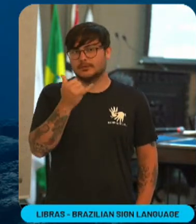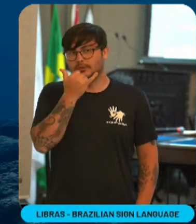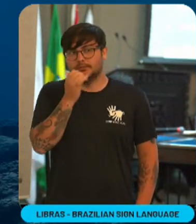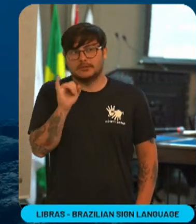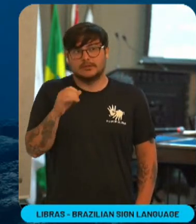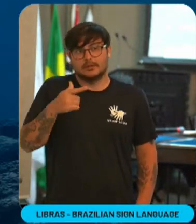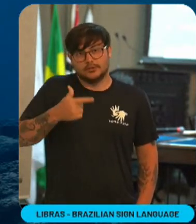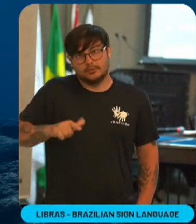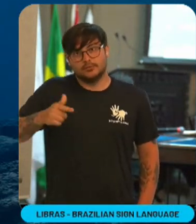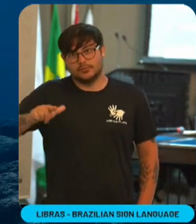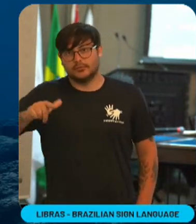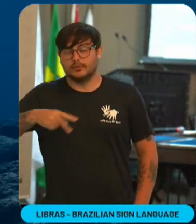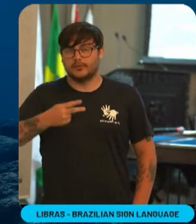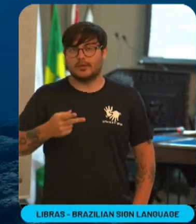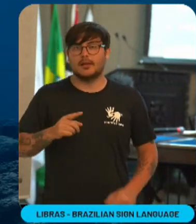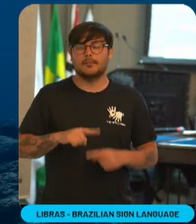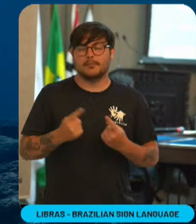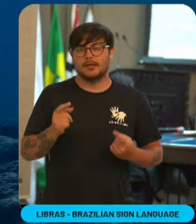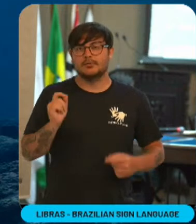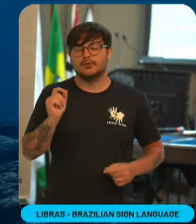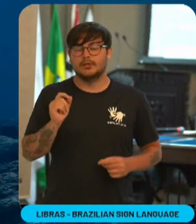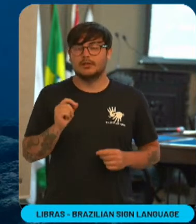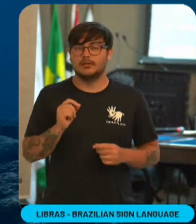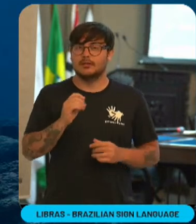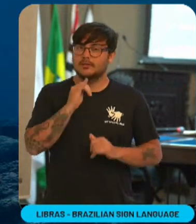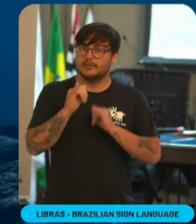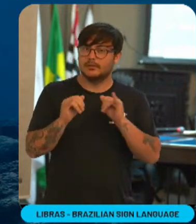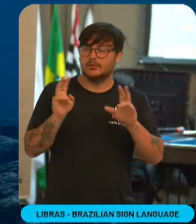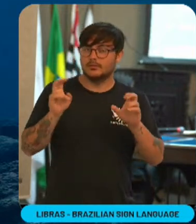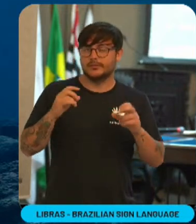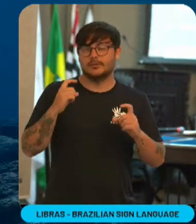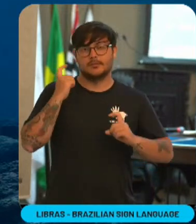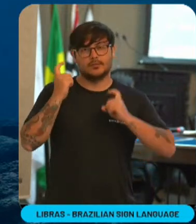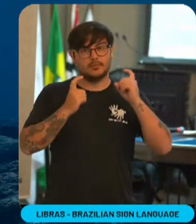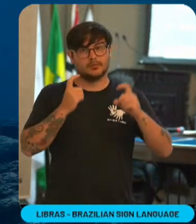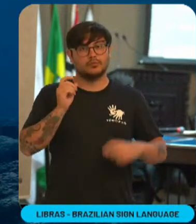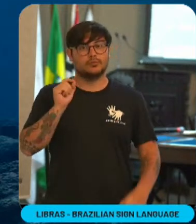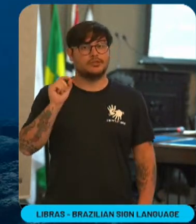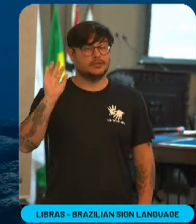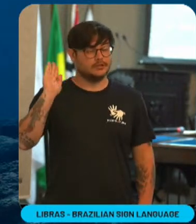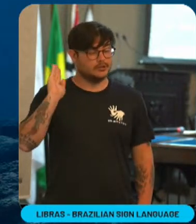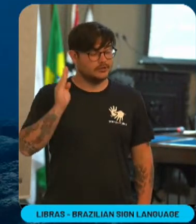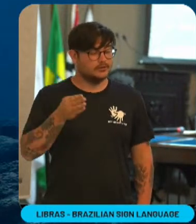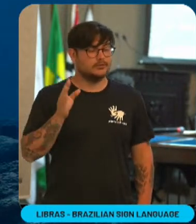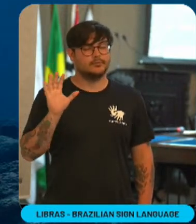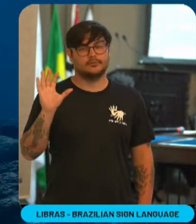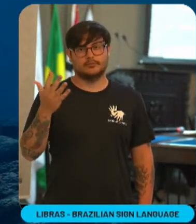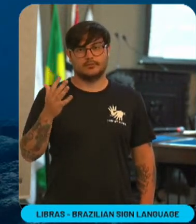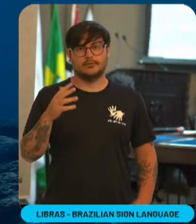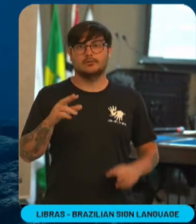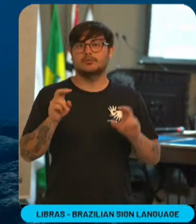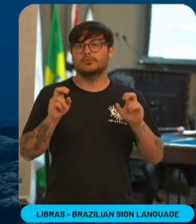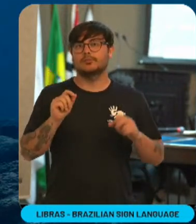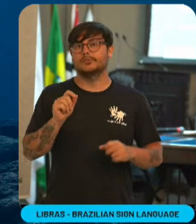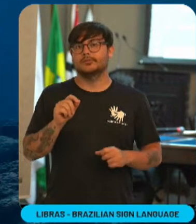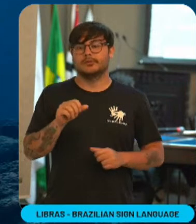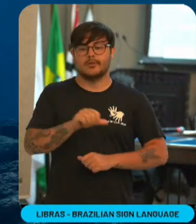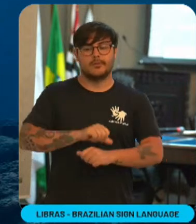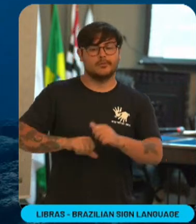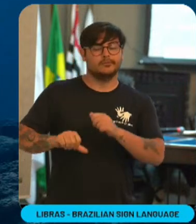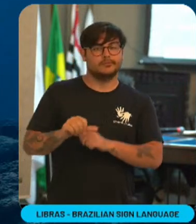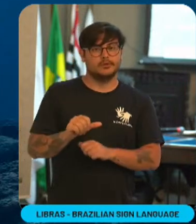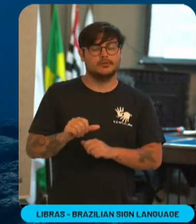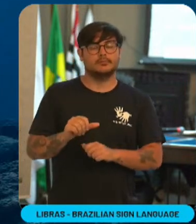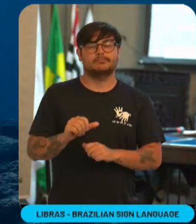to convey here, and I don't know if I'm going to be a little repetitive, but is to